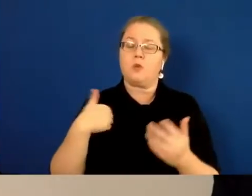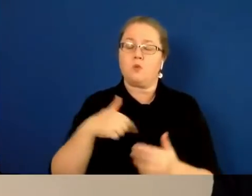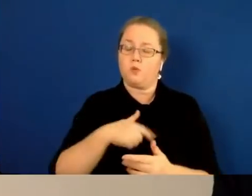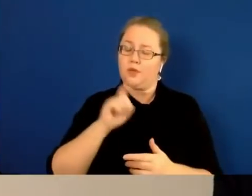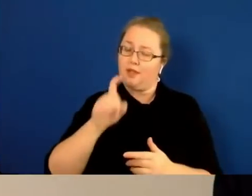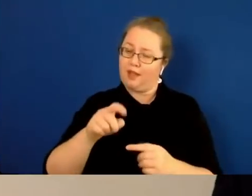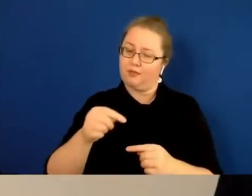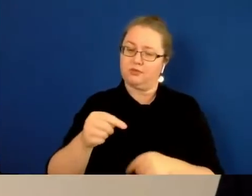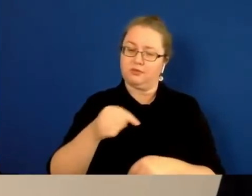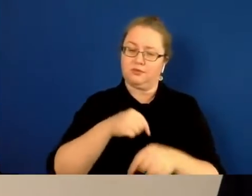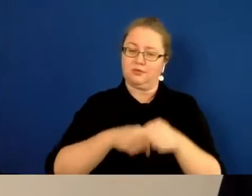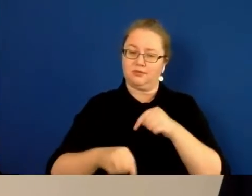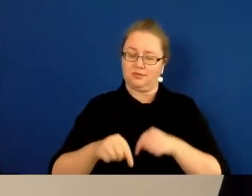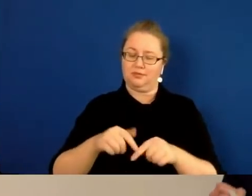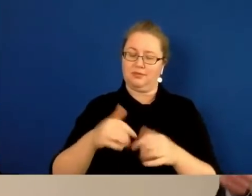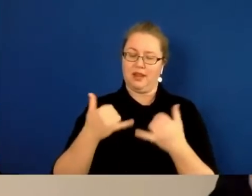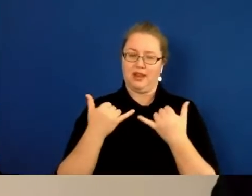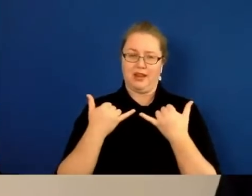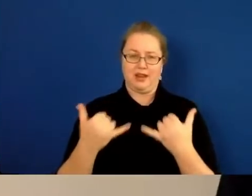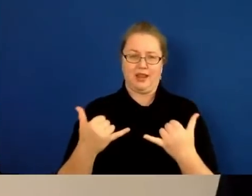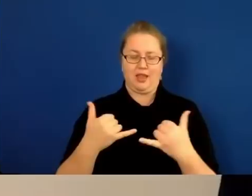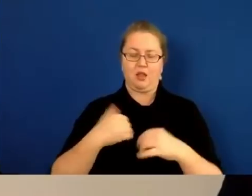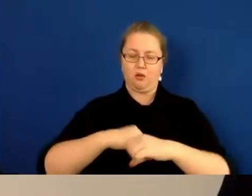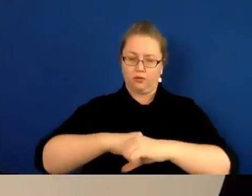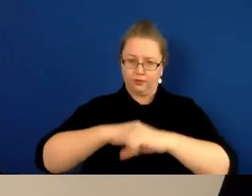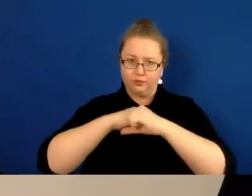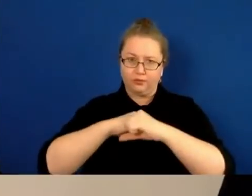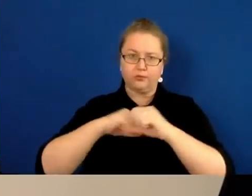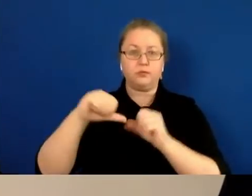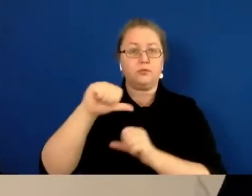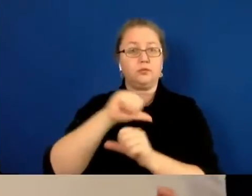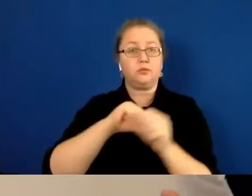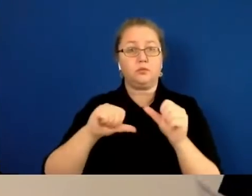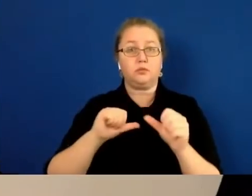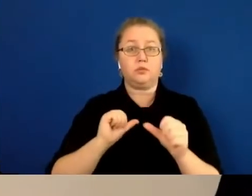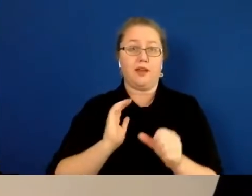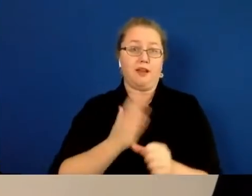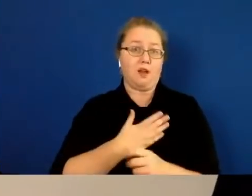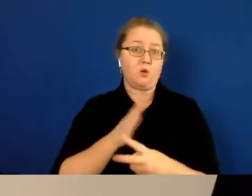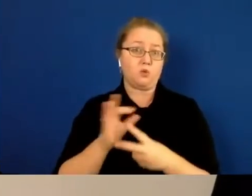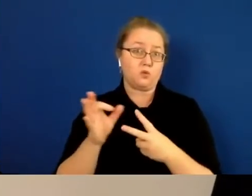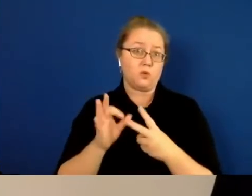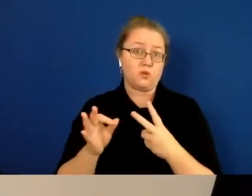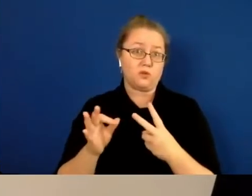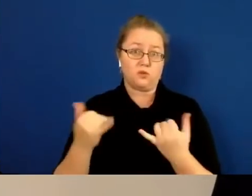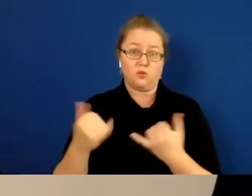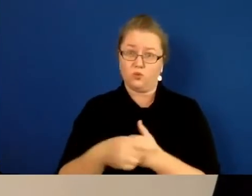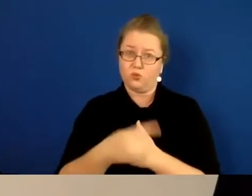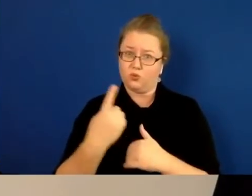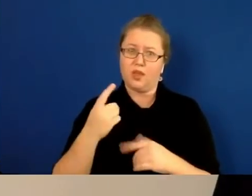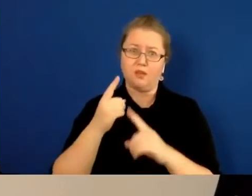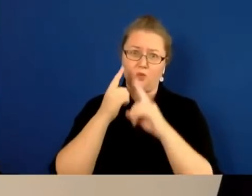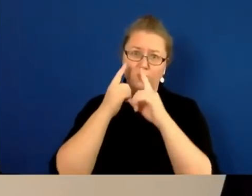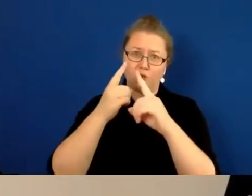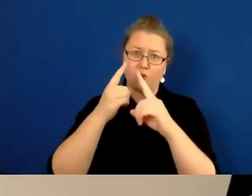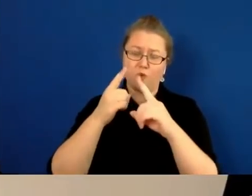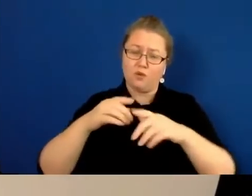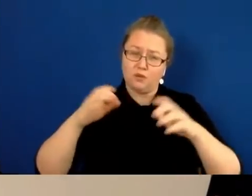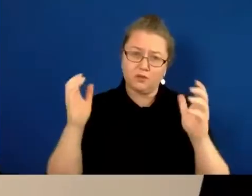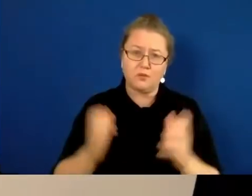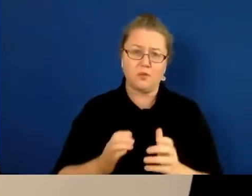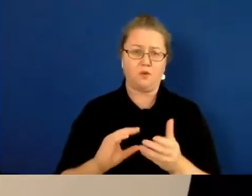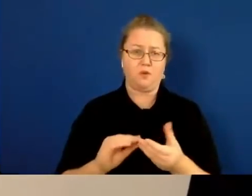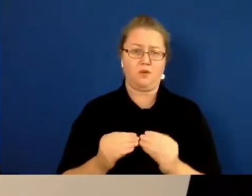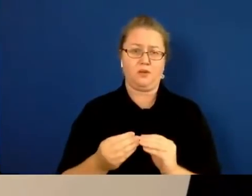Lower Mainland. So we're not just asking one or two people to self-isolate, we're asking thousands now, over